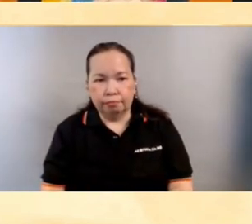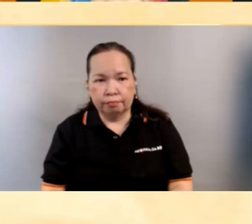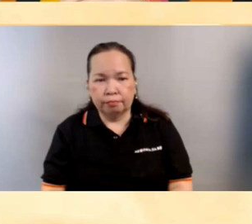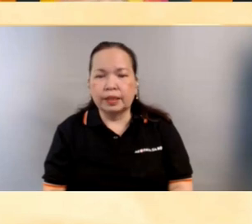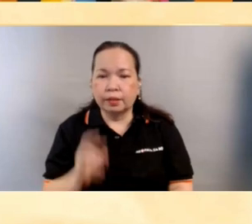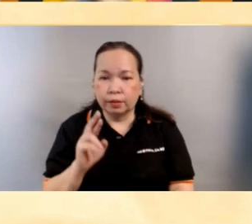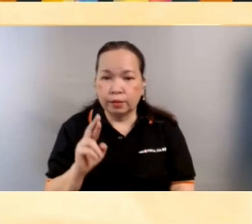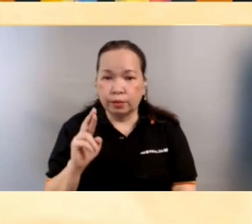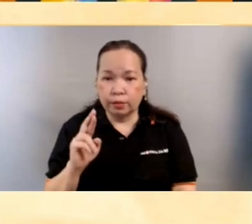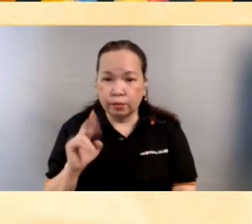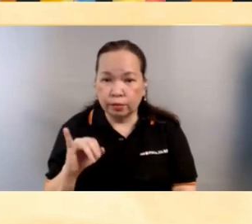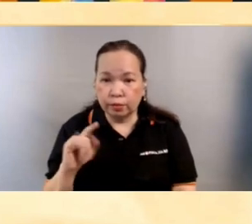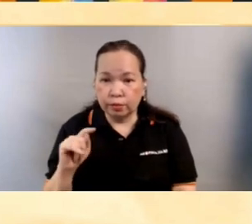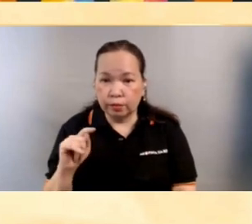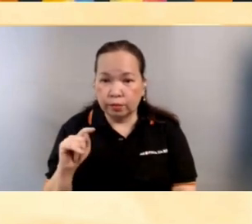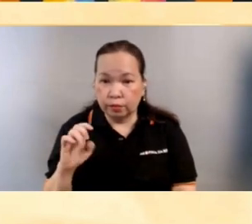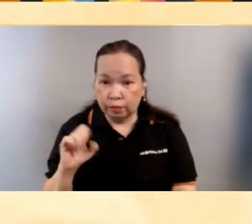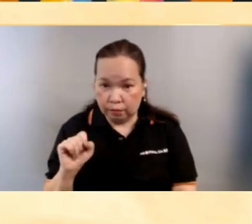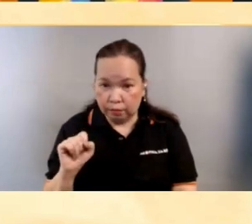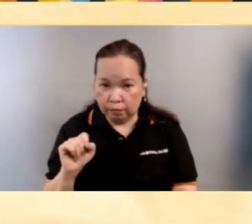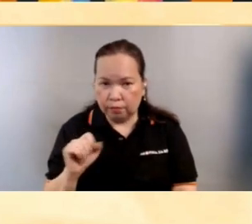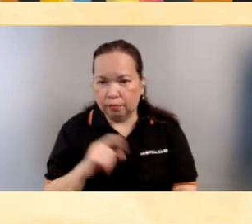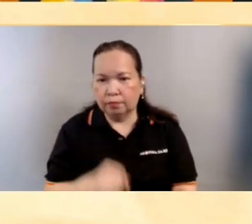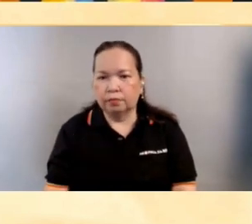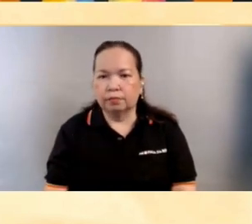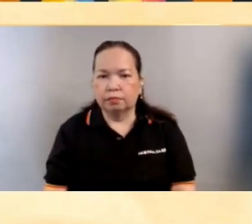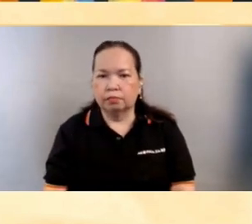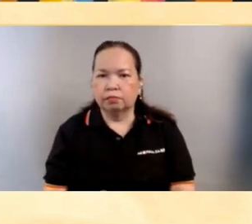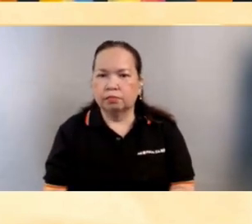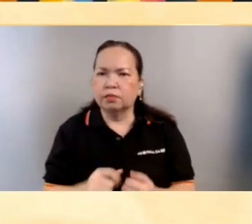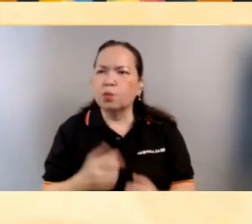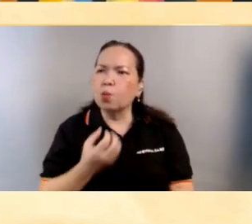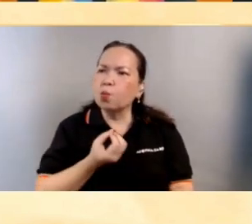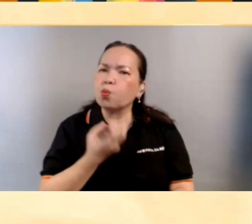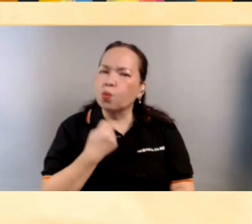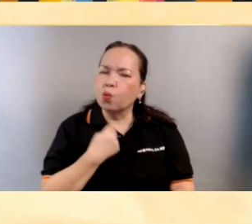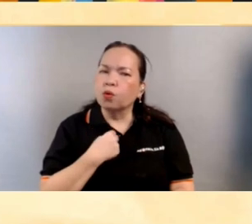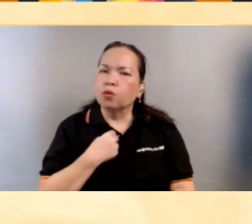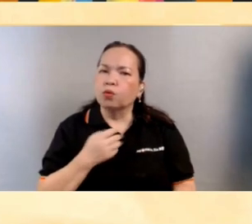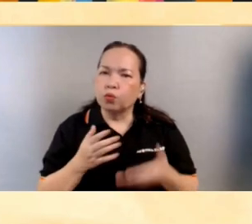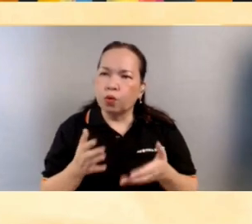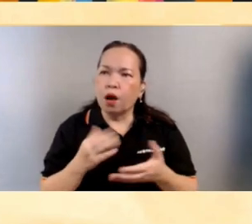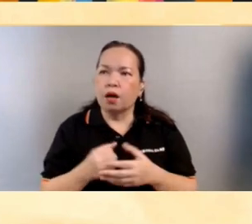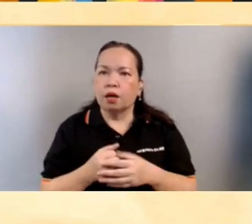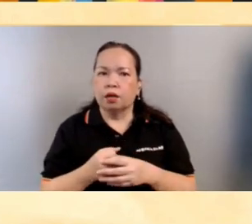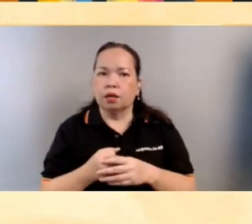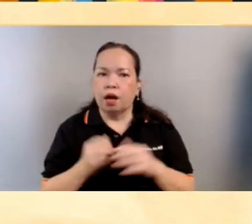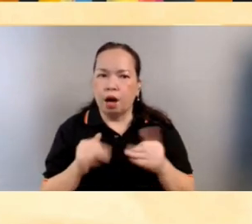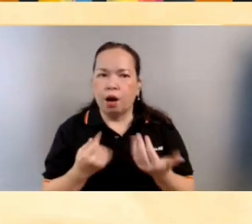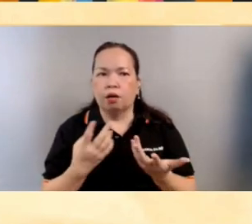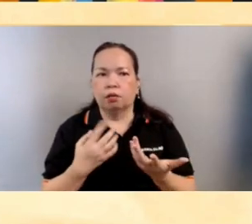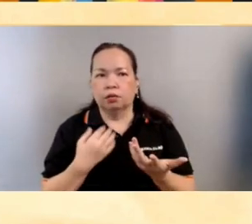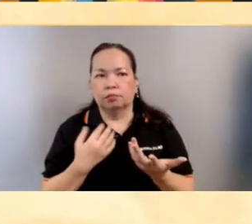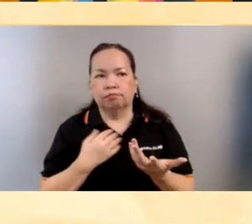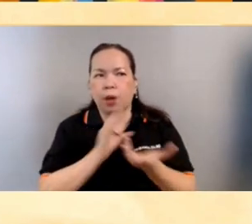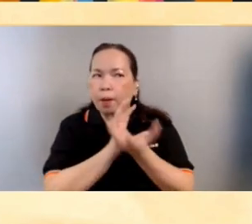Rituals. This is very important because sometimes people laugh at our rituals, but I think our rituals of community, family, and